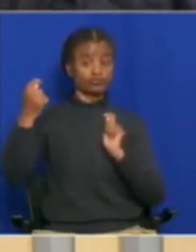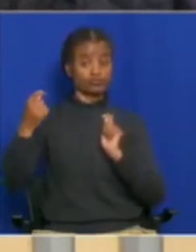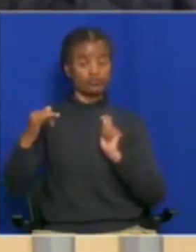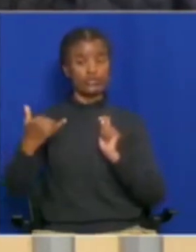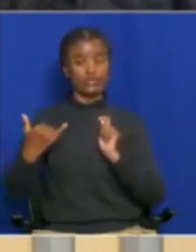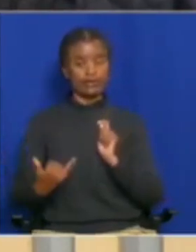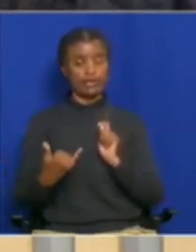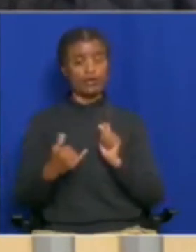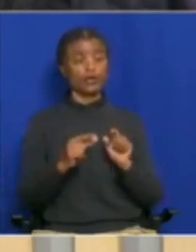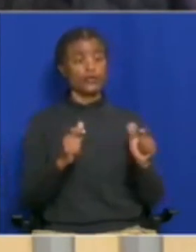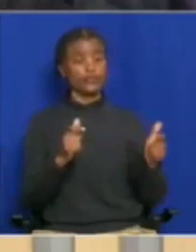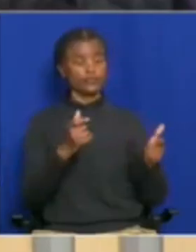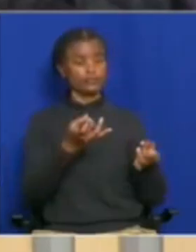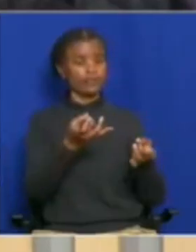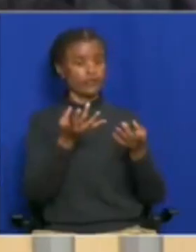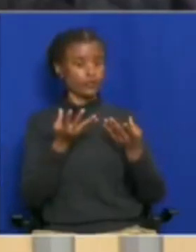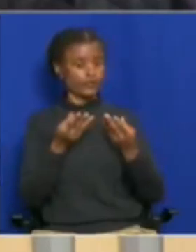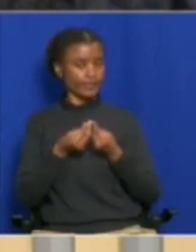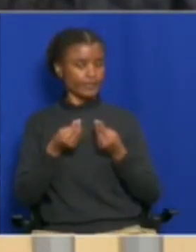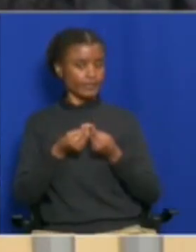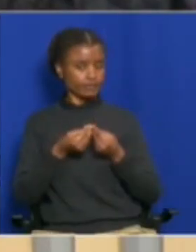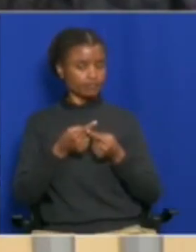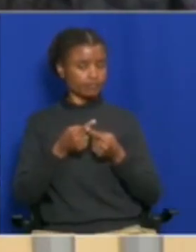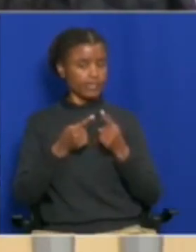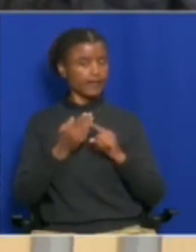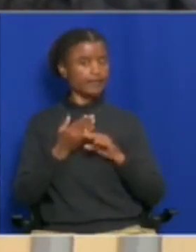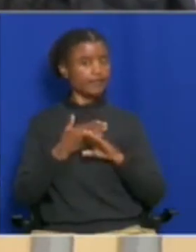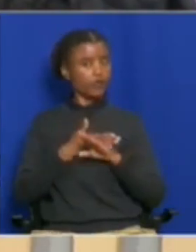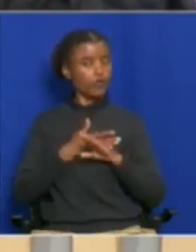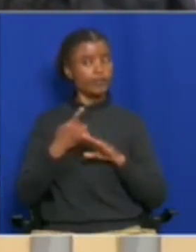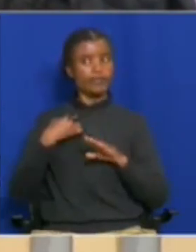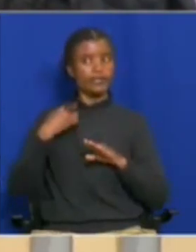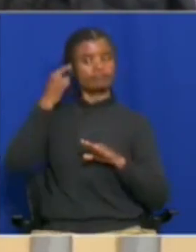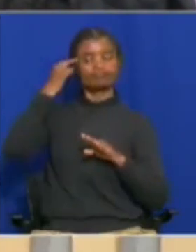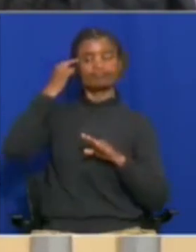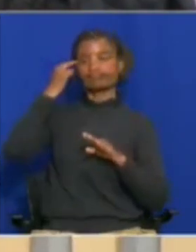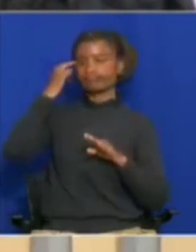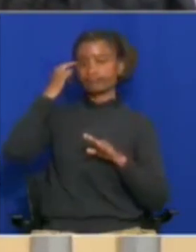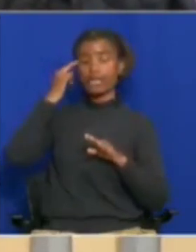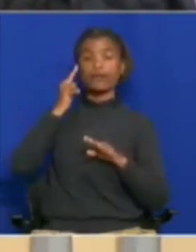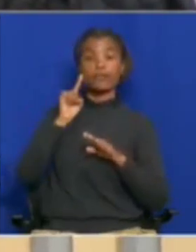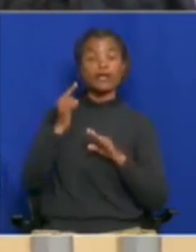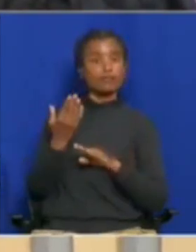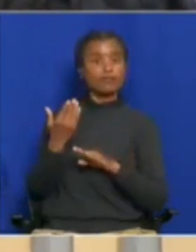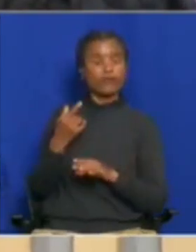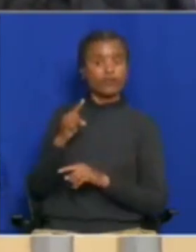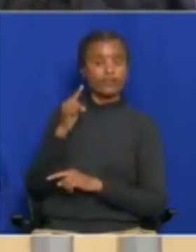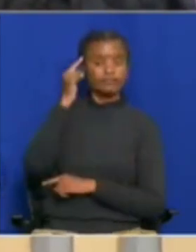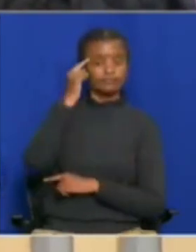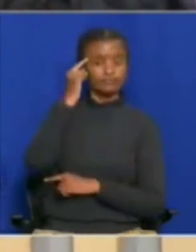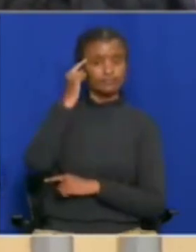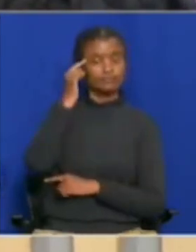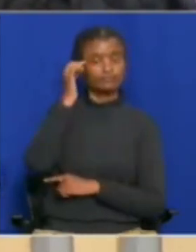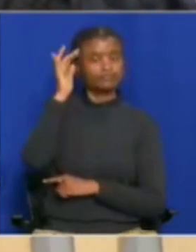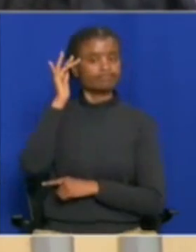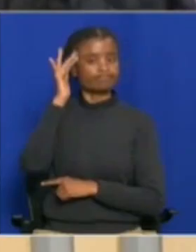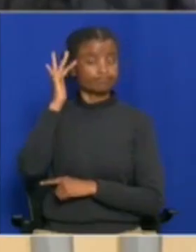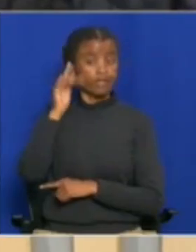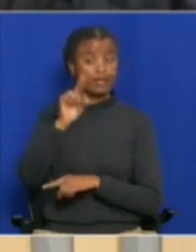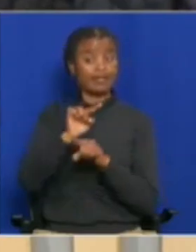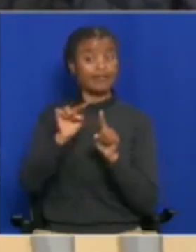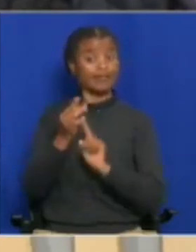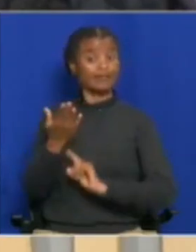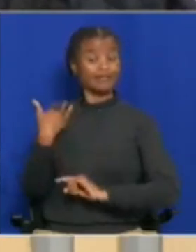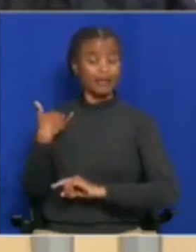differently that ought to have been considered. I'm saying in the manner in which I applied my mind at the time, based on how